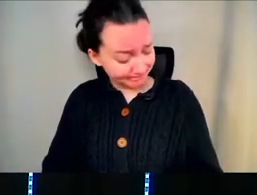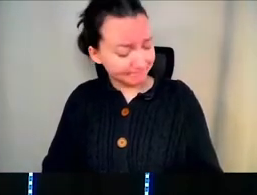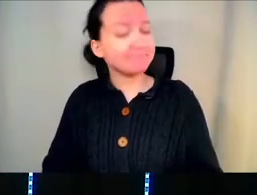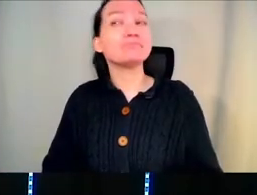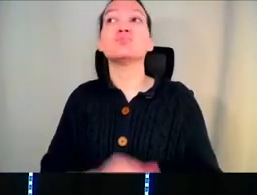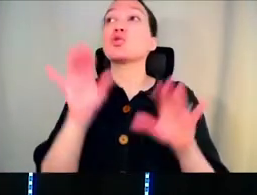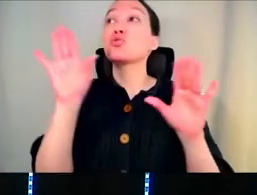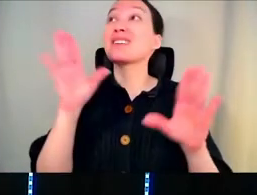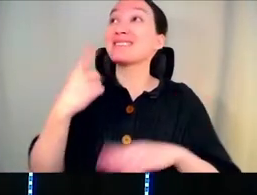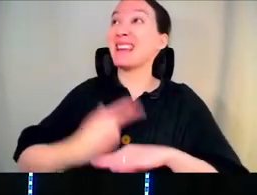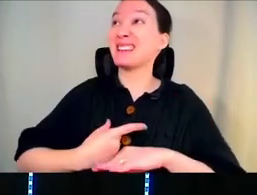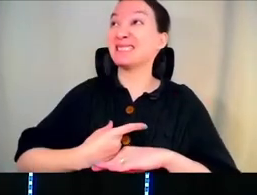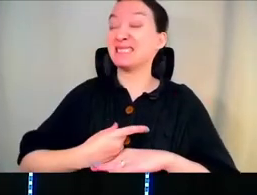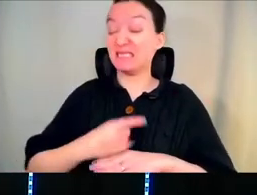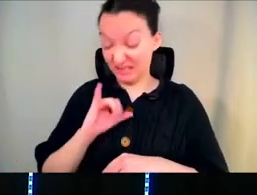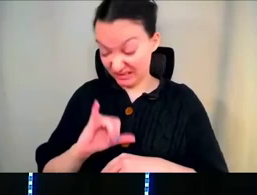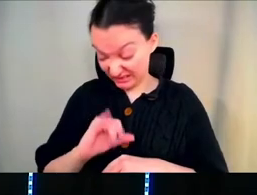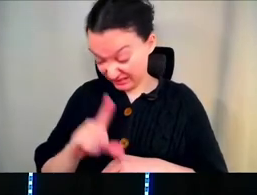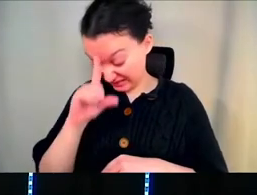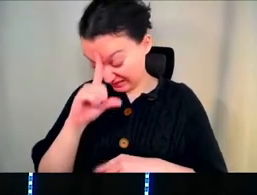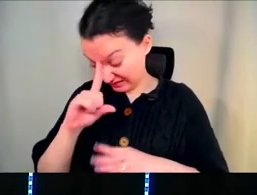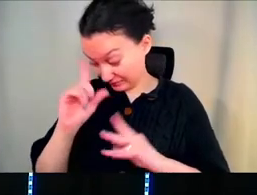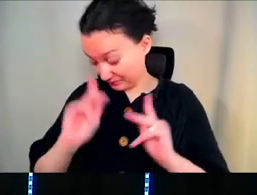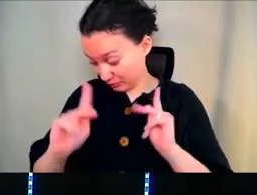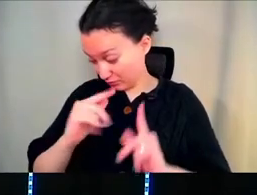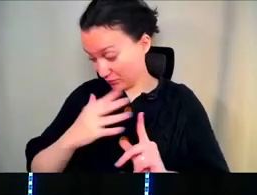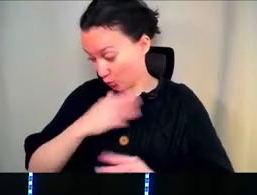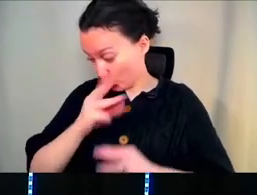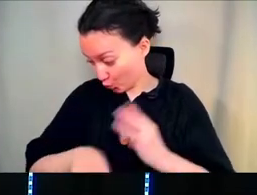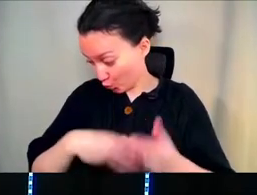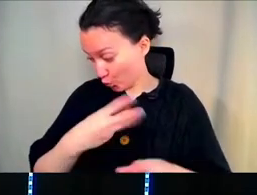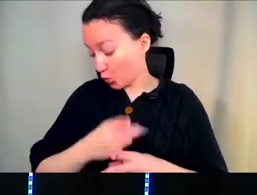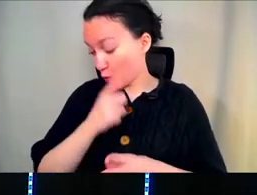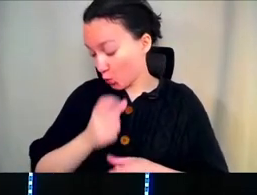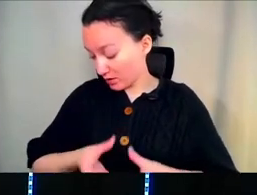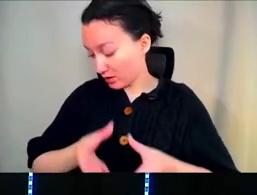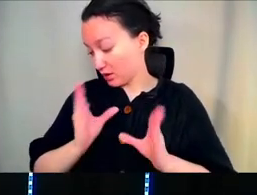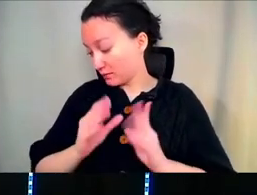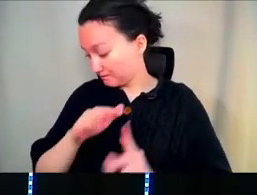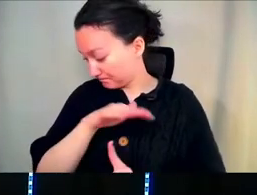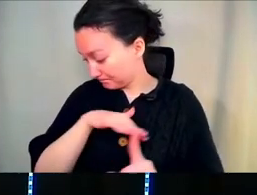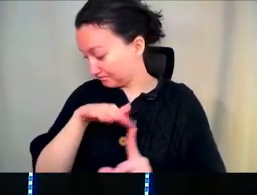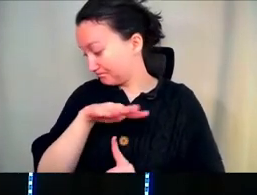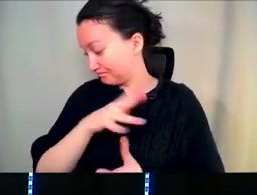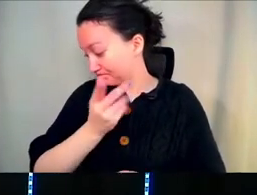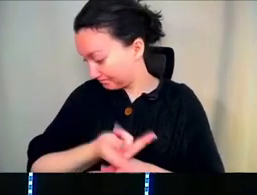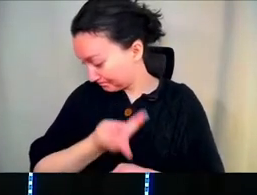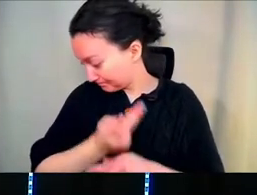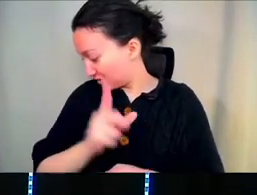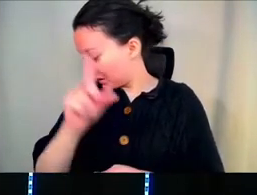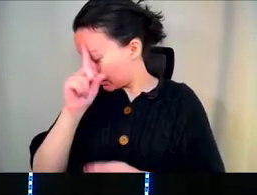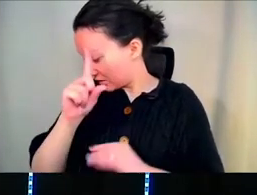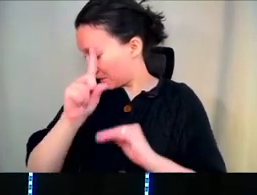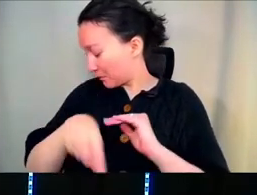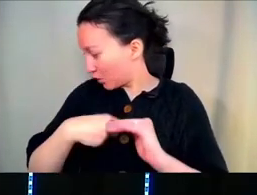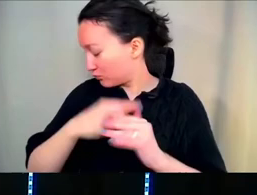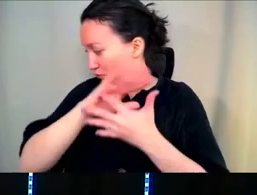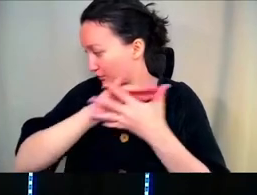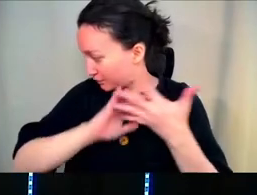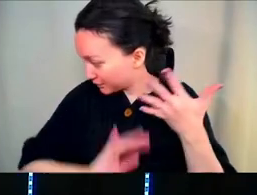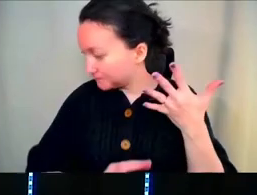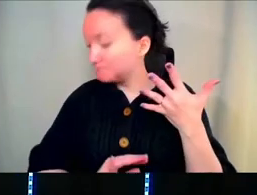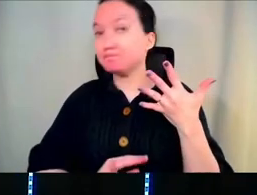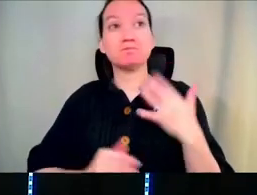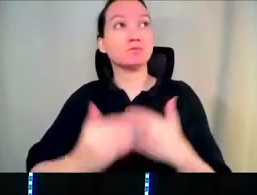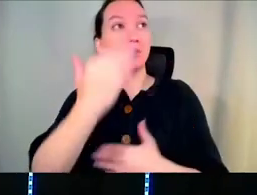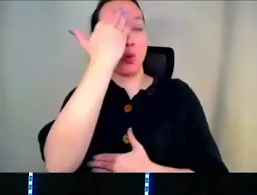day where you go, okay, I need to think about the people in my world who I let speak into me. I need to be careful. I need to think about the thoughts that I have.